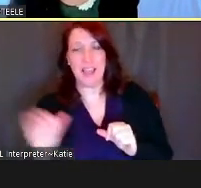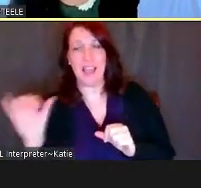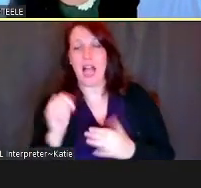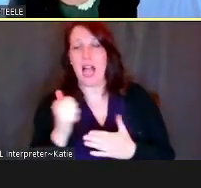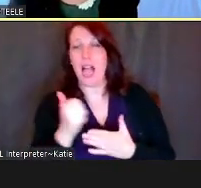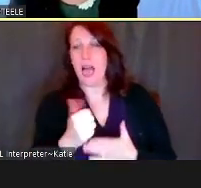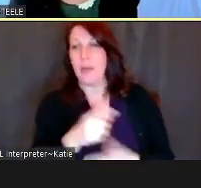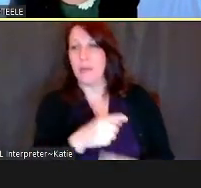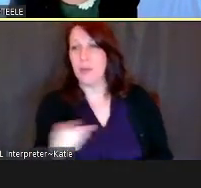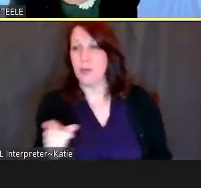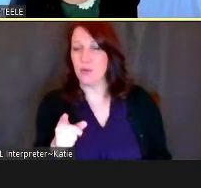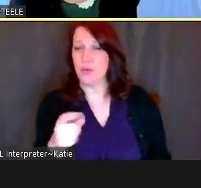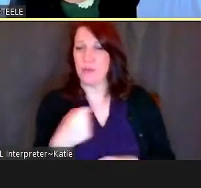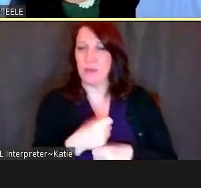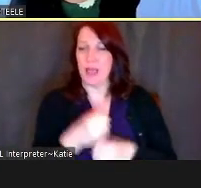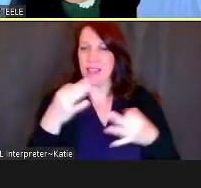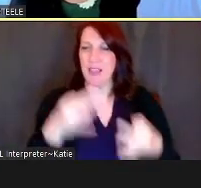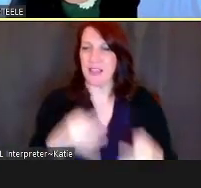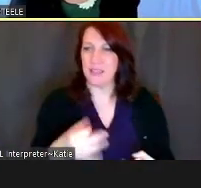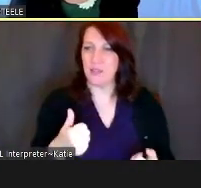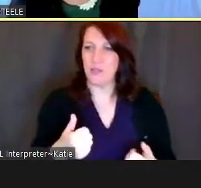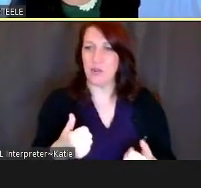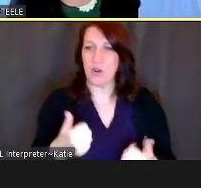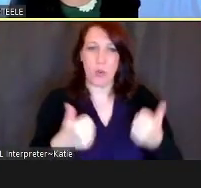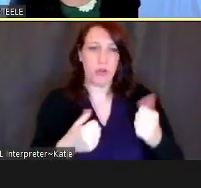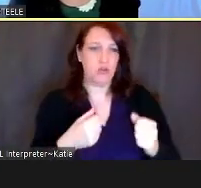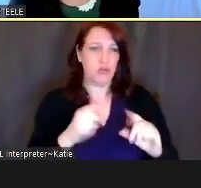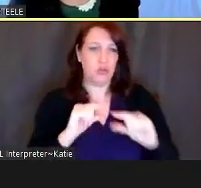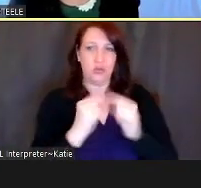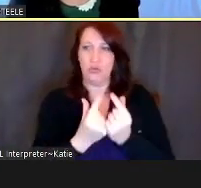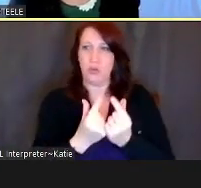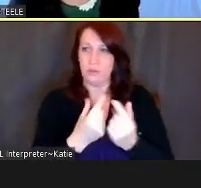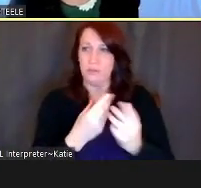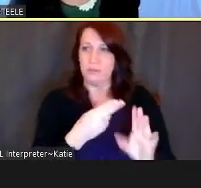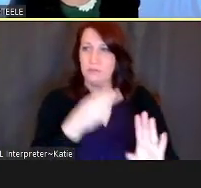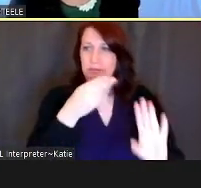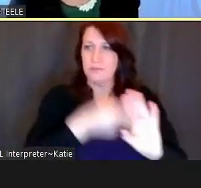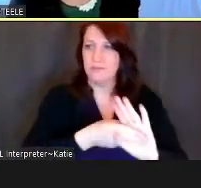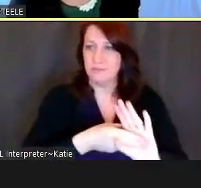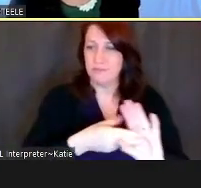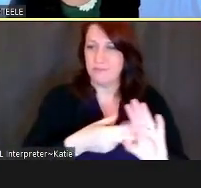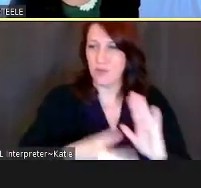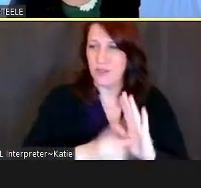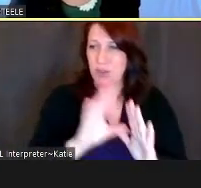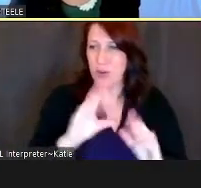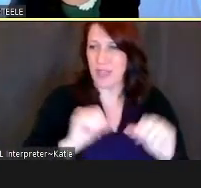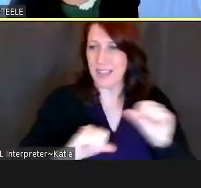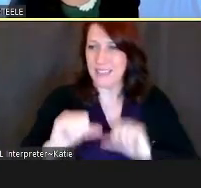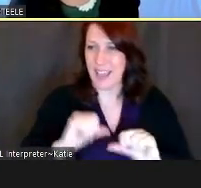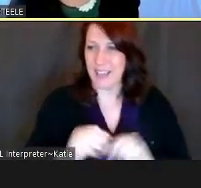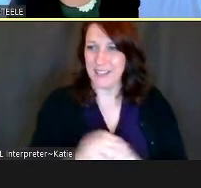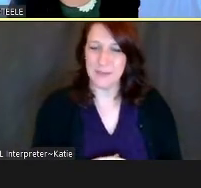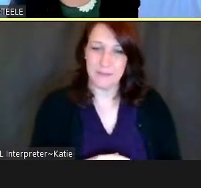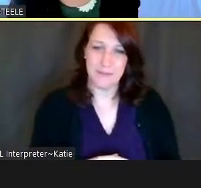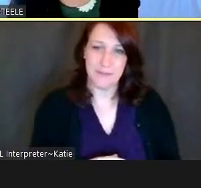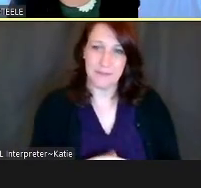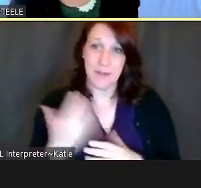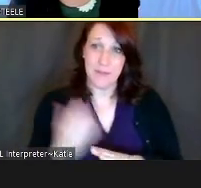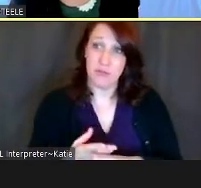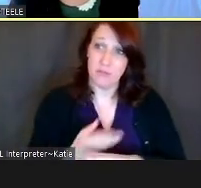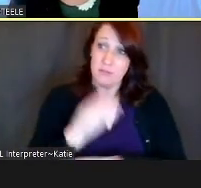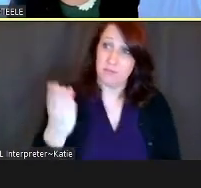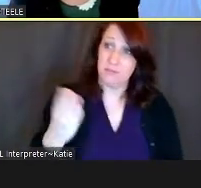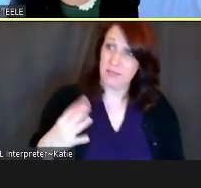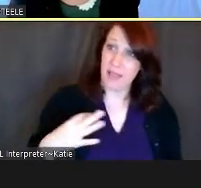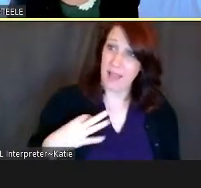with the decision of the review group that it might be good to review your science. Now, after you submit your